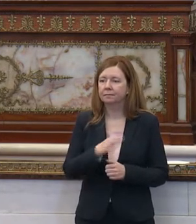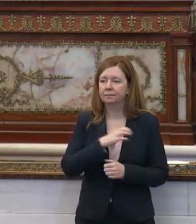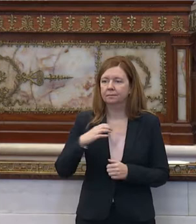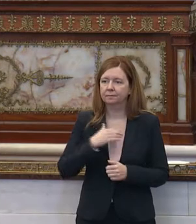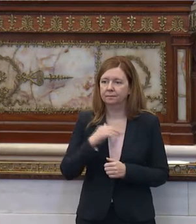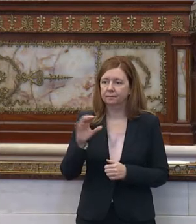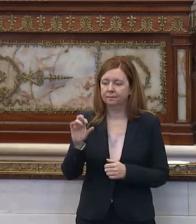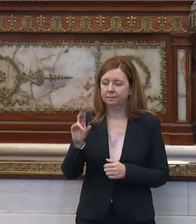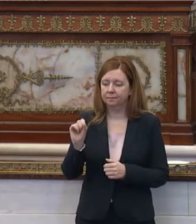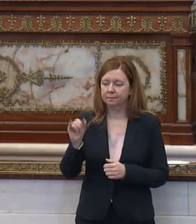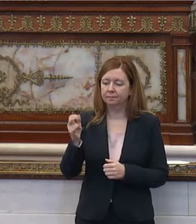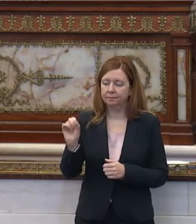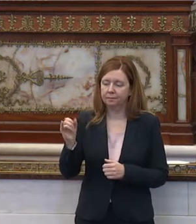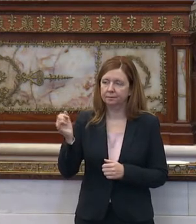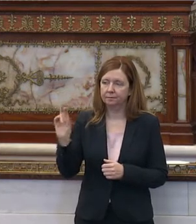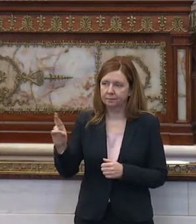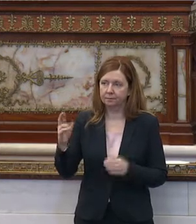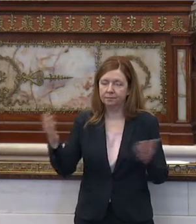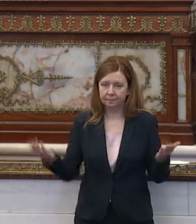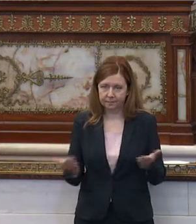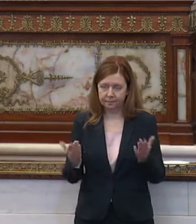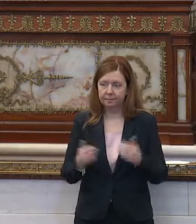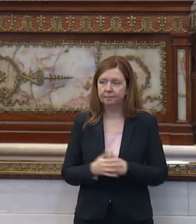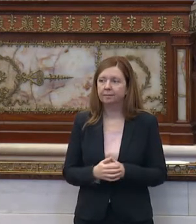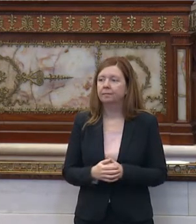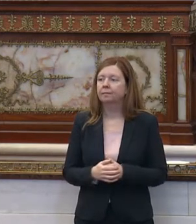Councilmember Curtis Jones Jr. Present.